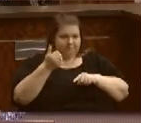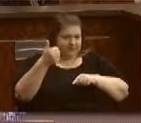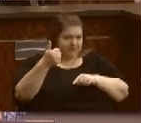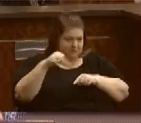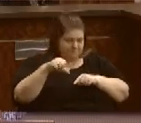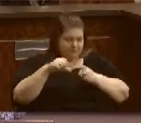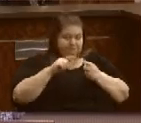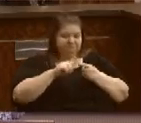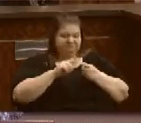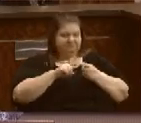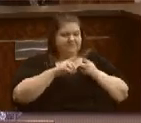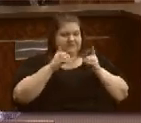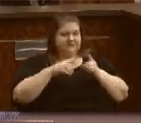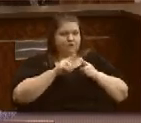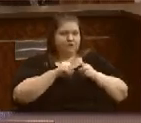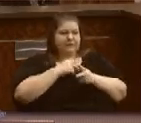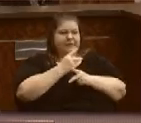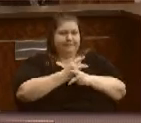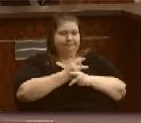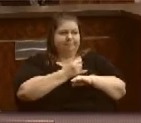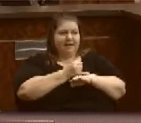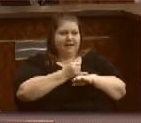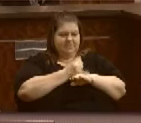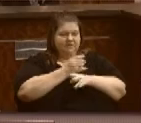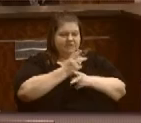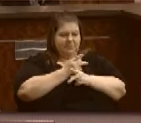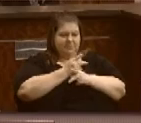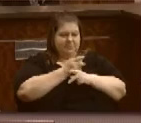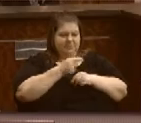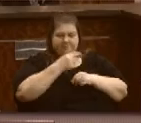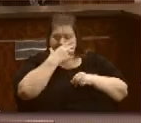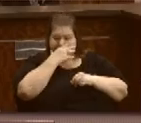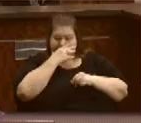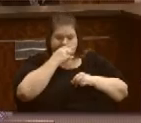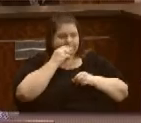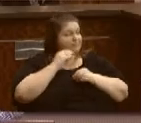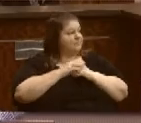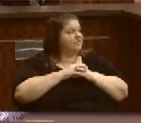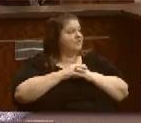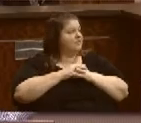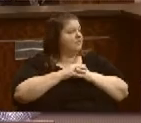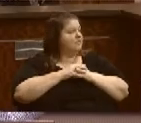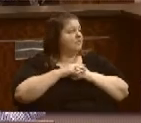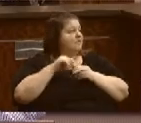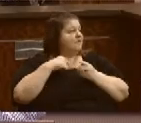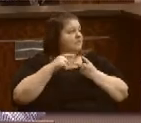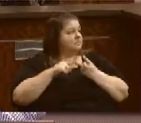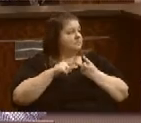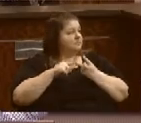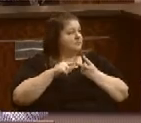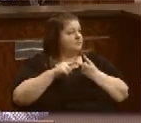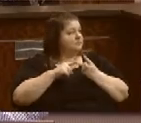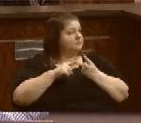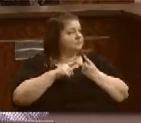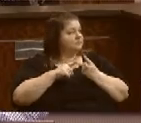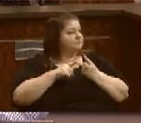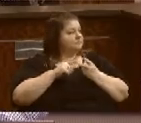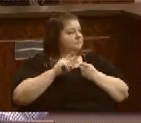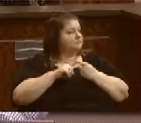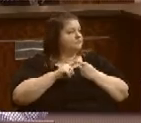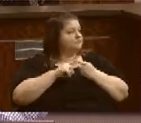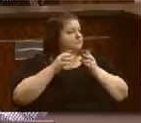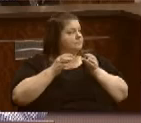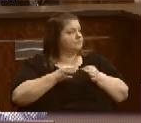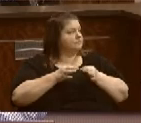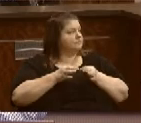the decision was to maintain it as it currently stands. The second item was to determine whether or